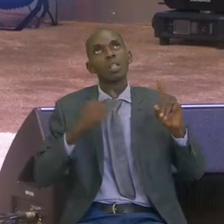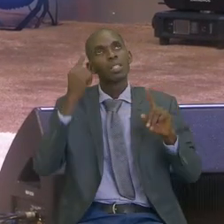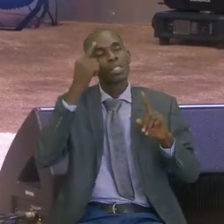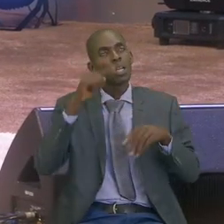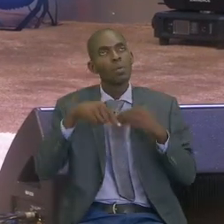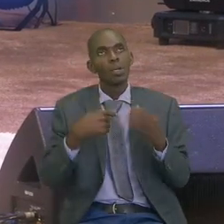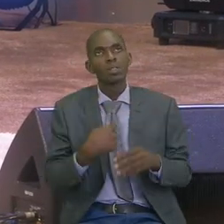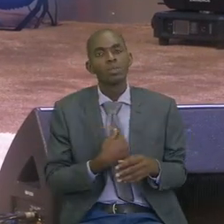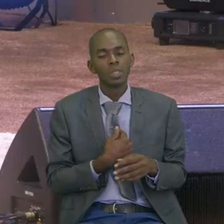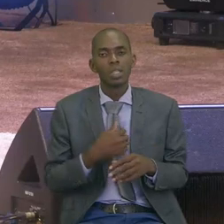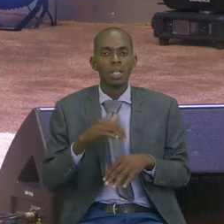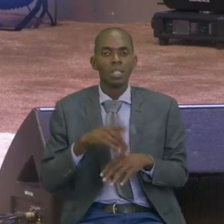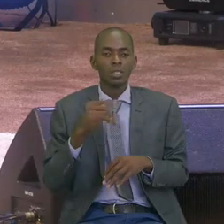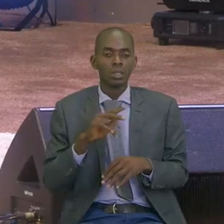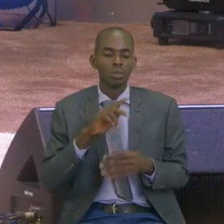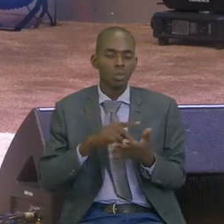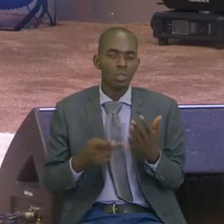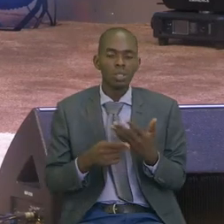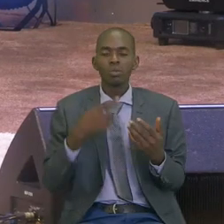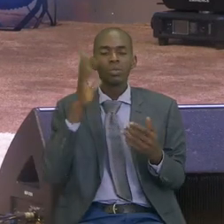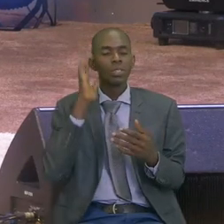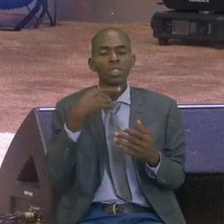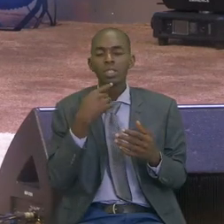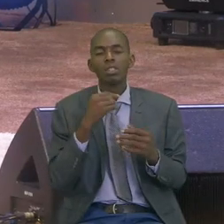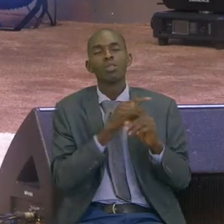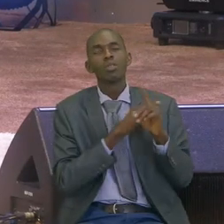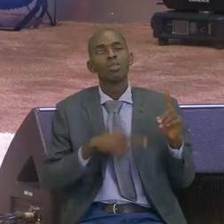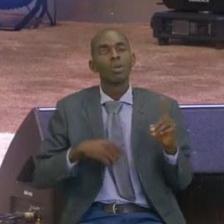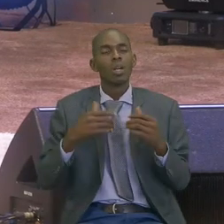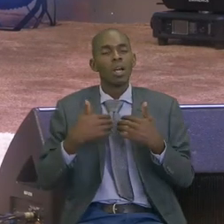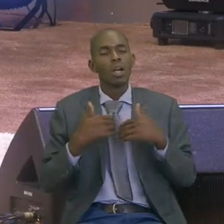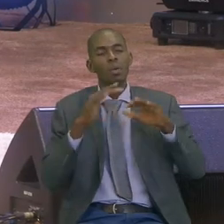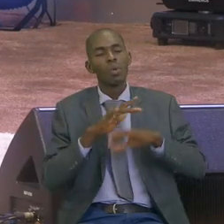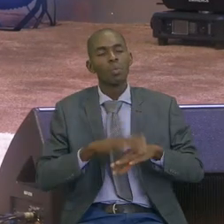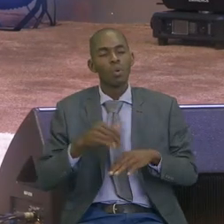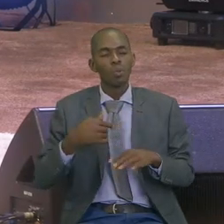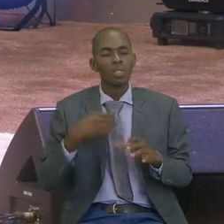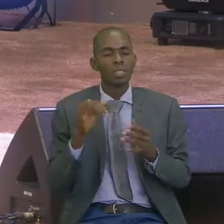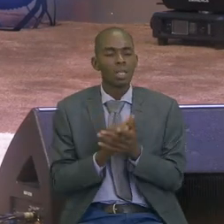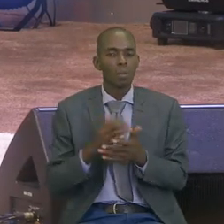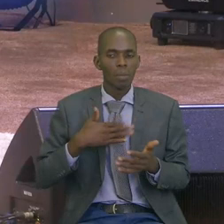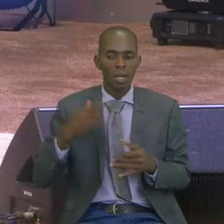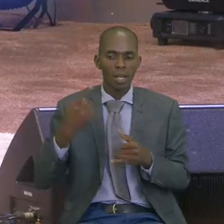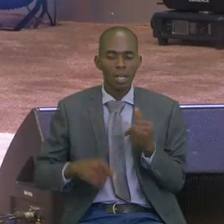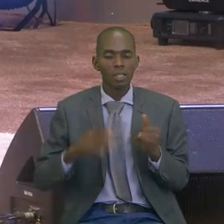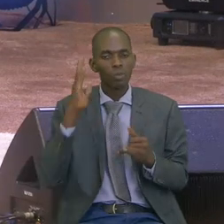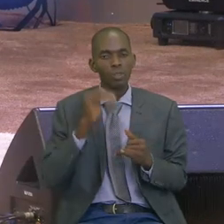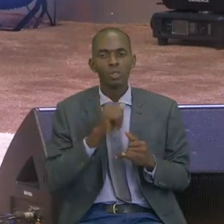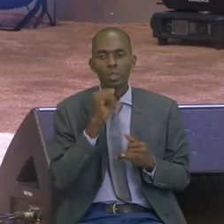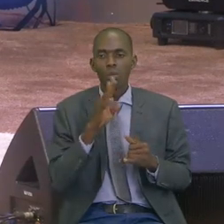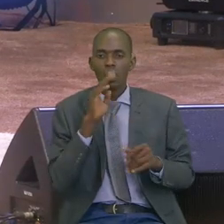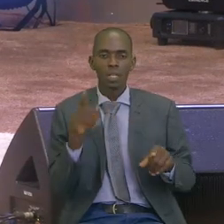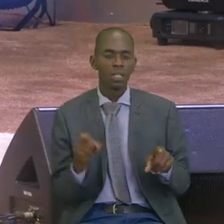say, Lord, have mercy on me, so that my end will not be like the end of these empires